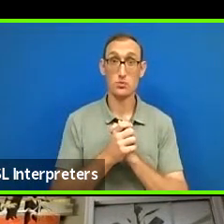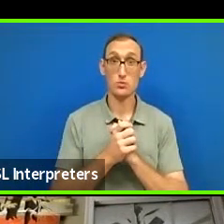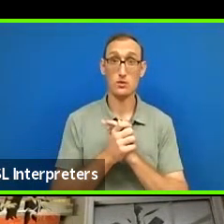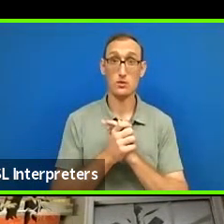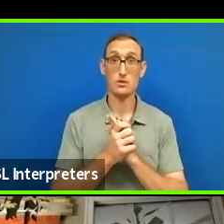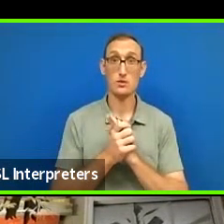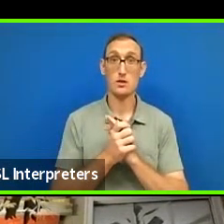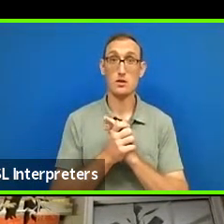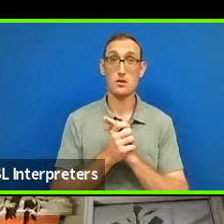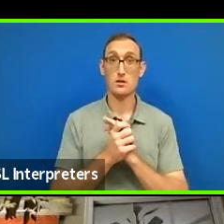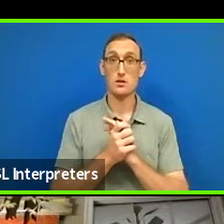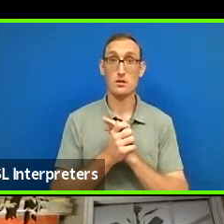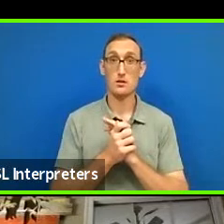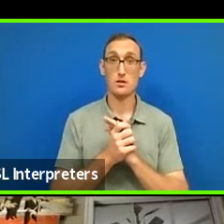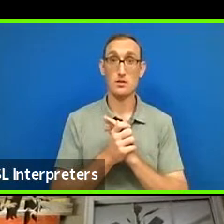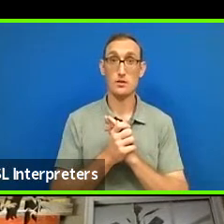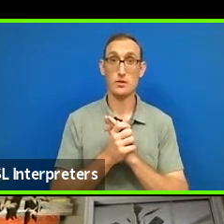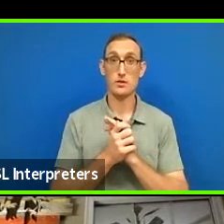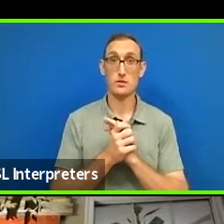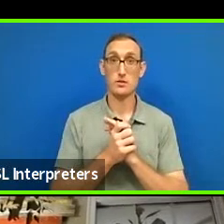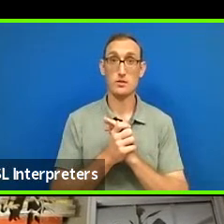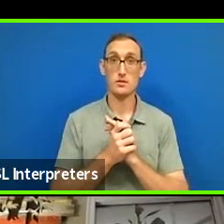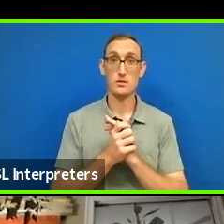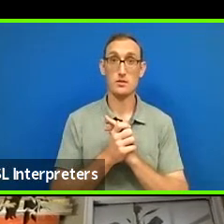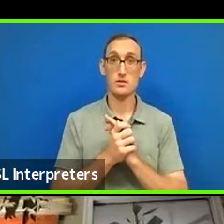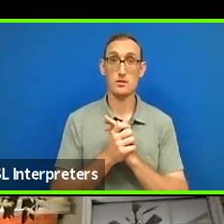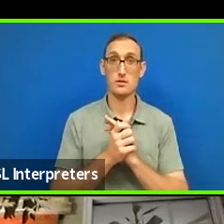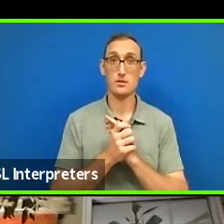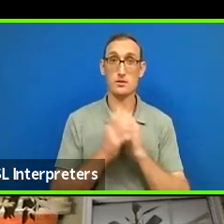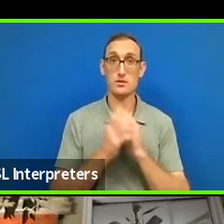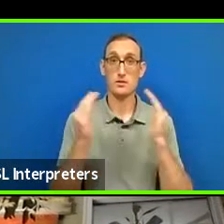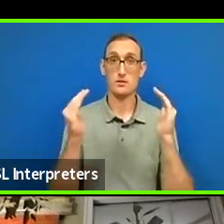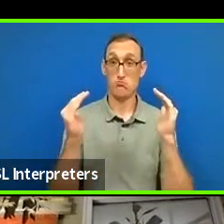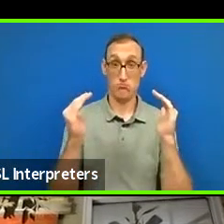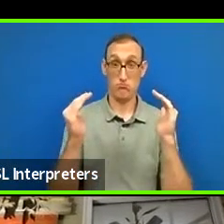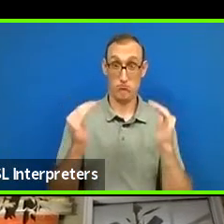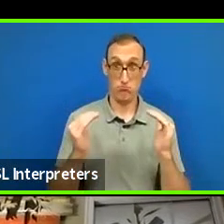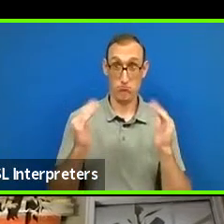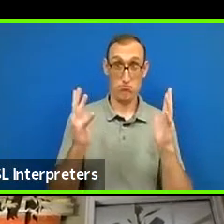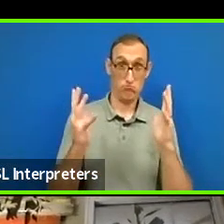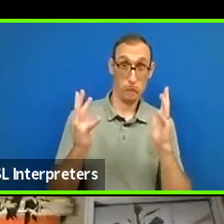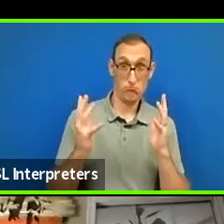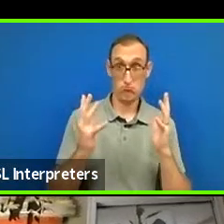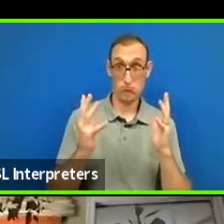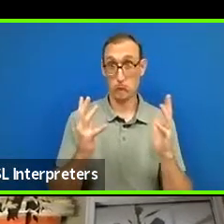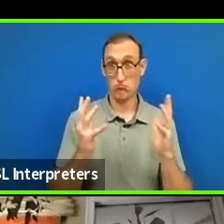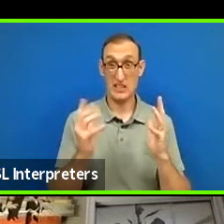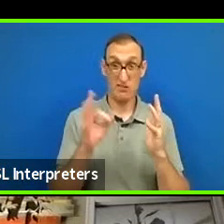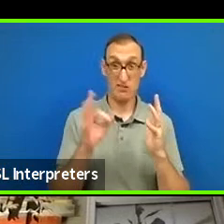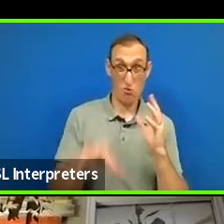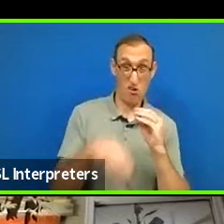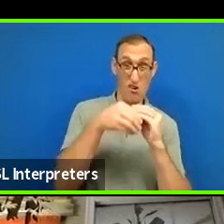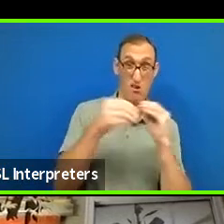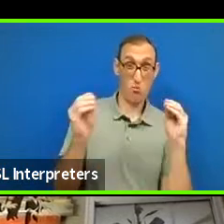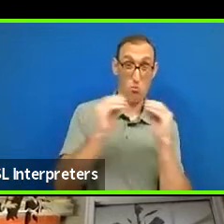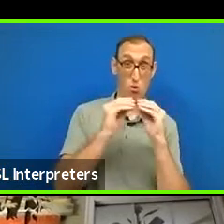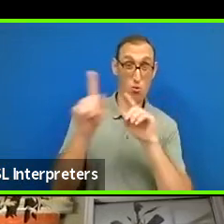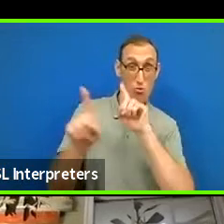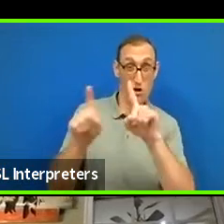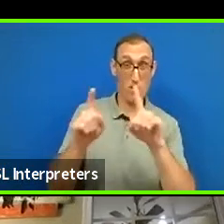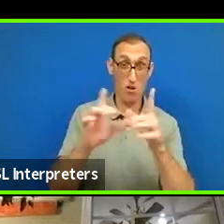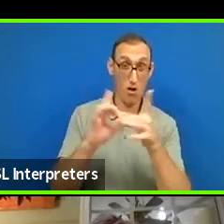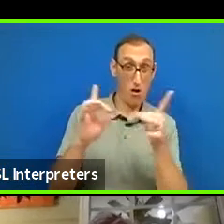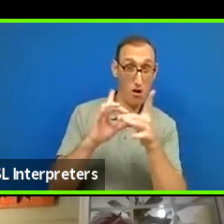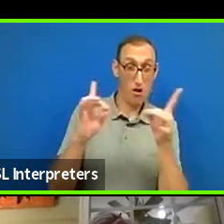If there are additional questions and comments, just simply call a board member, send an email so that we